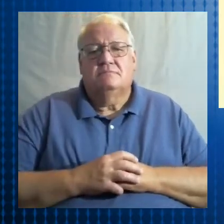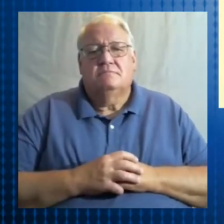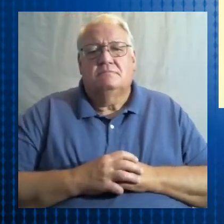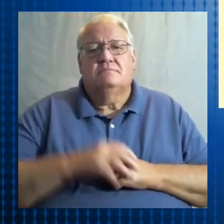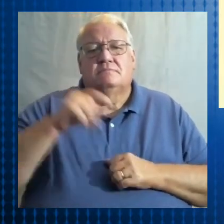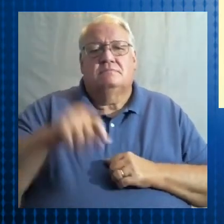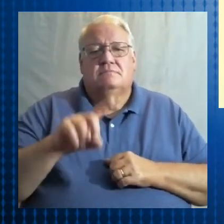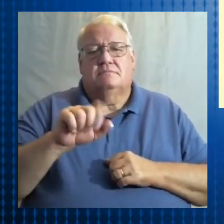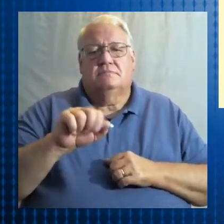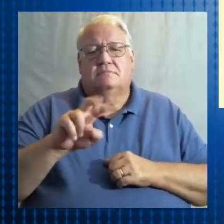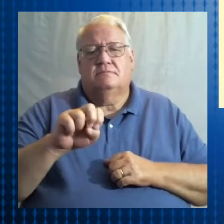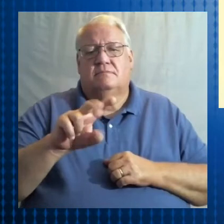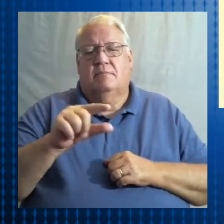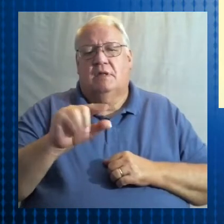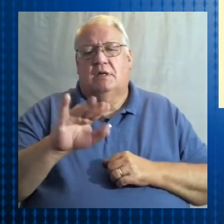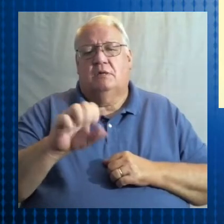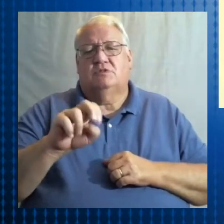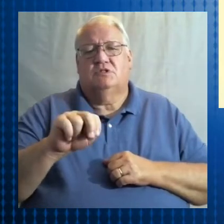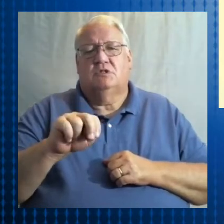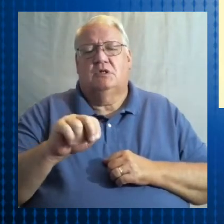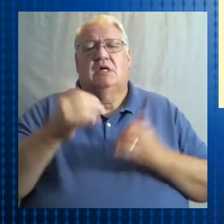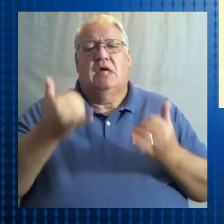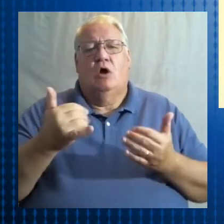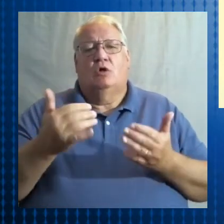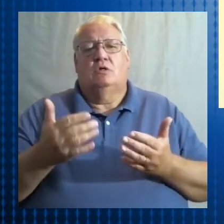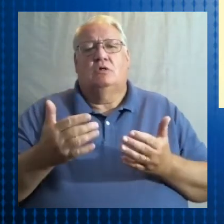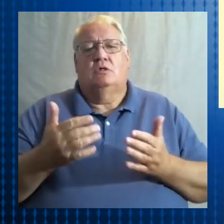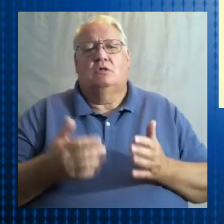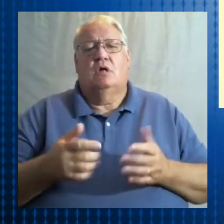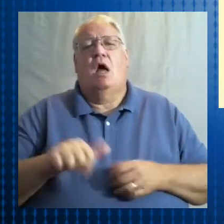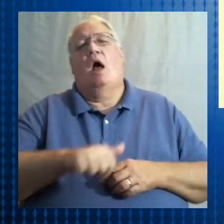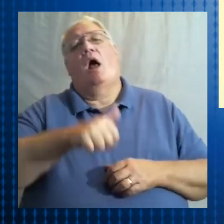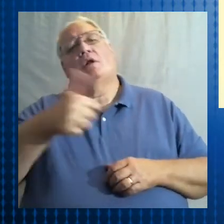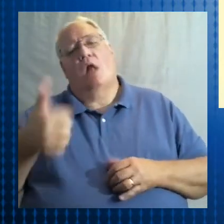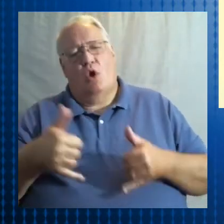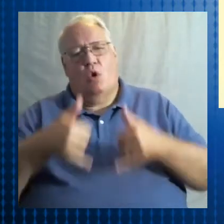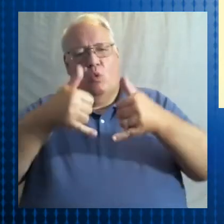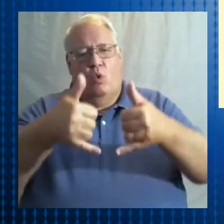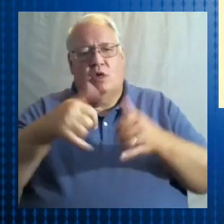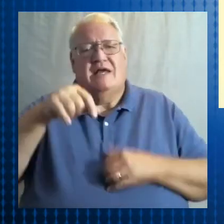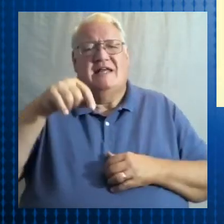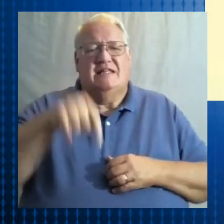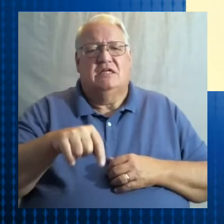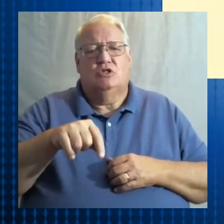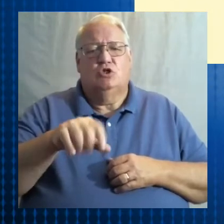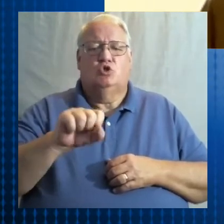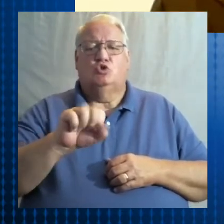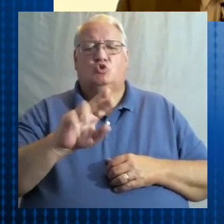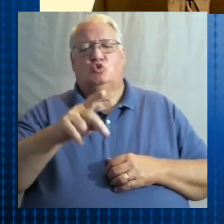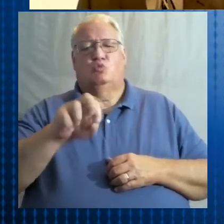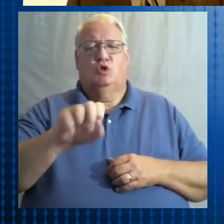This is Dave Gibson, and I'm back again to present an additional award. And these are our Superstar